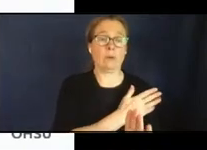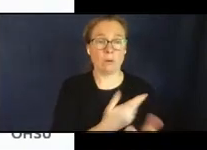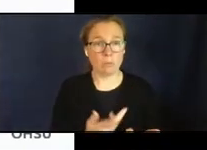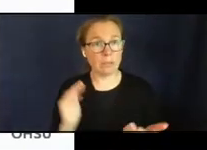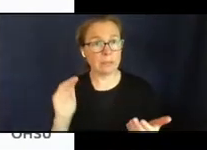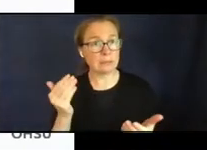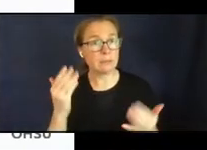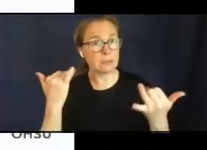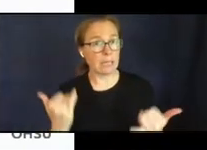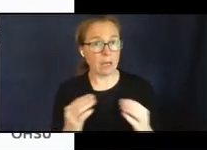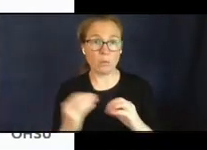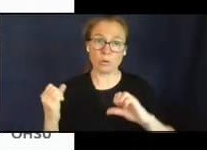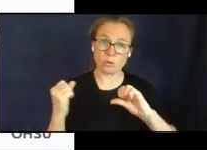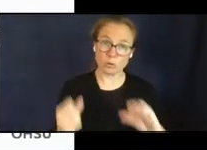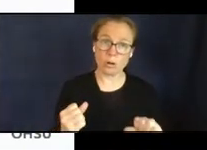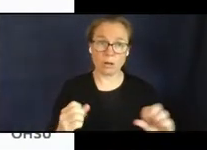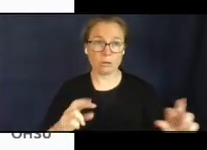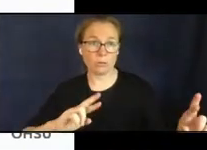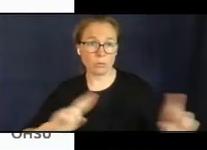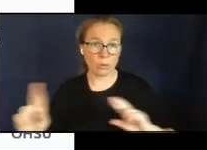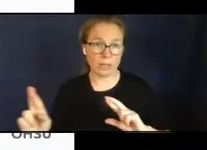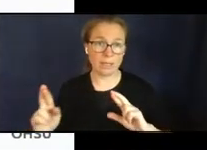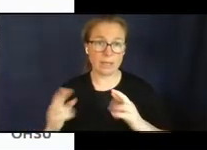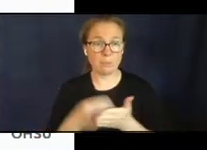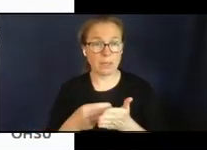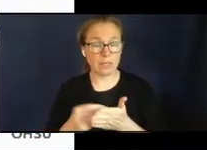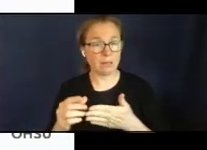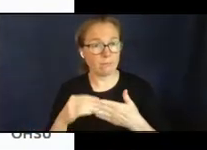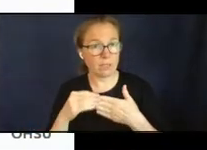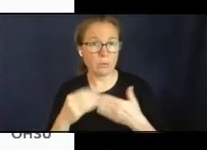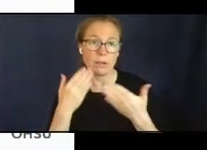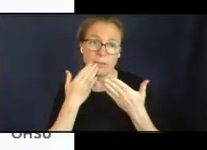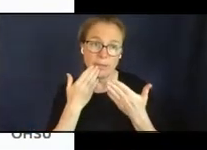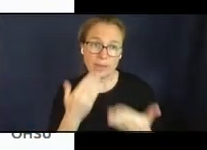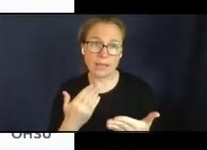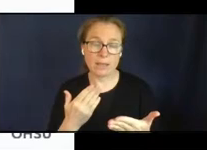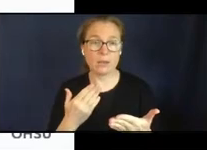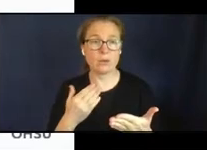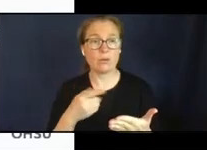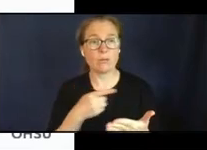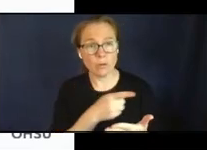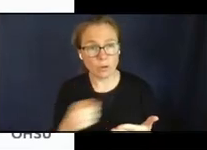place coming out of it. So thanks to all the community for what they did to keep us going.